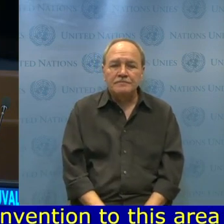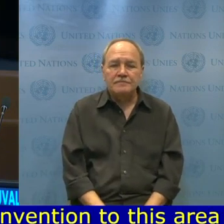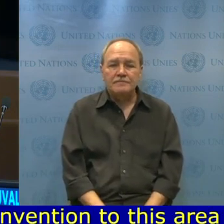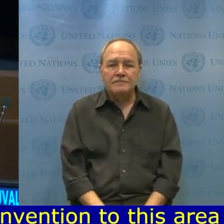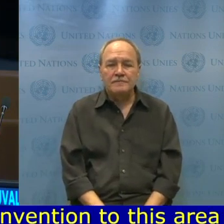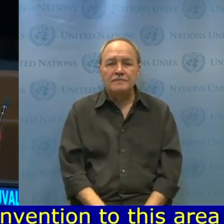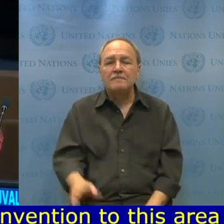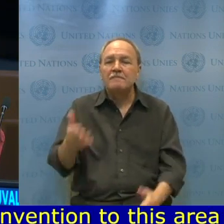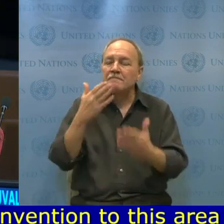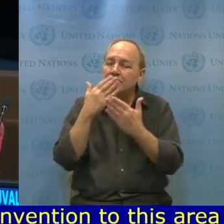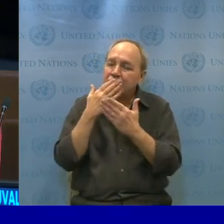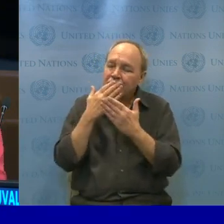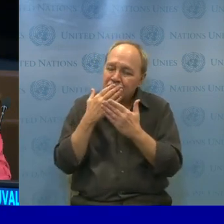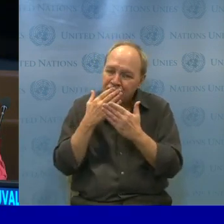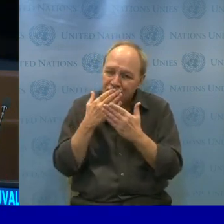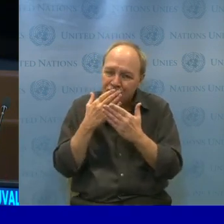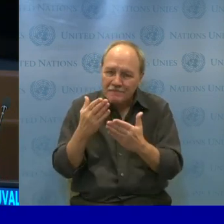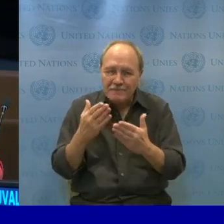Thank you for your intervention.